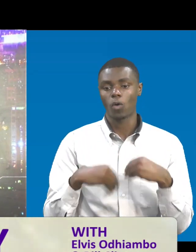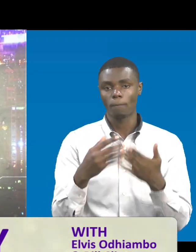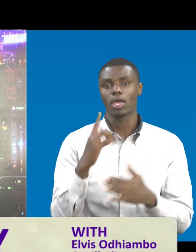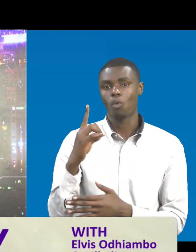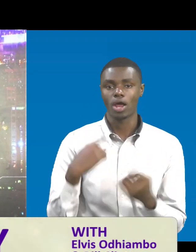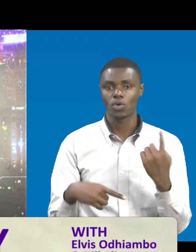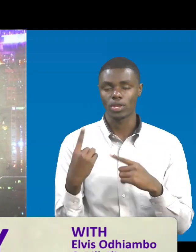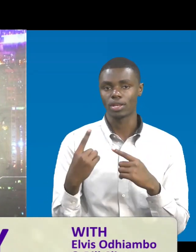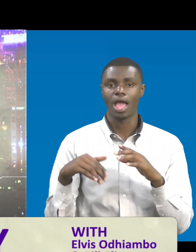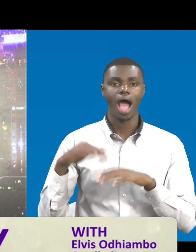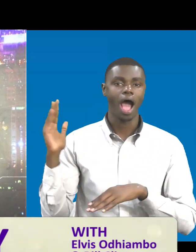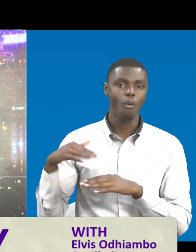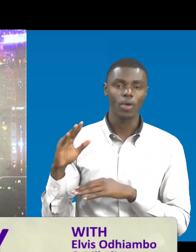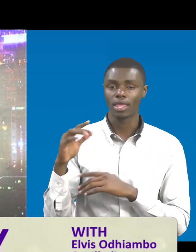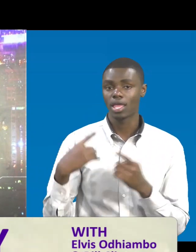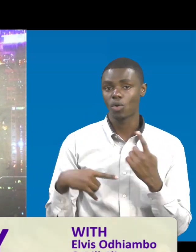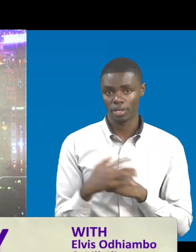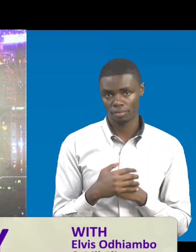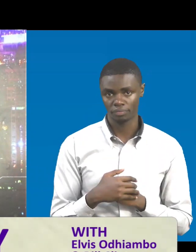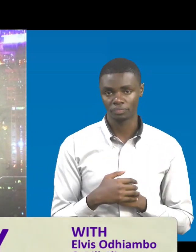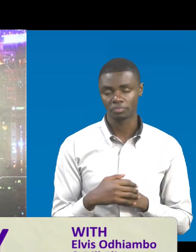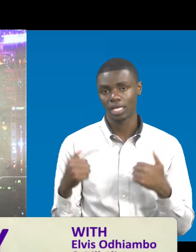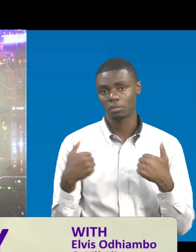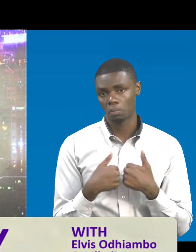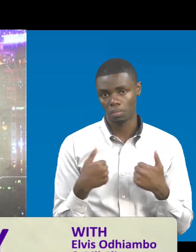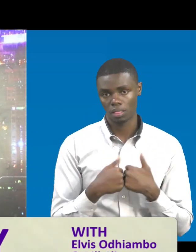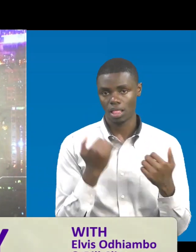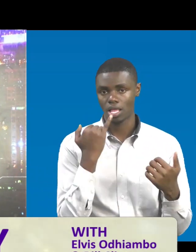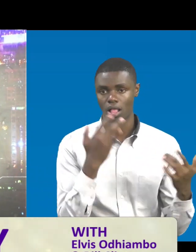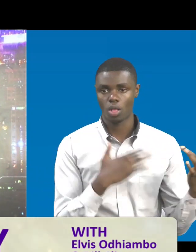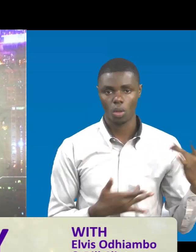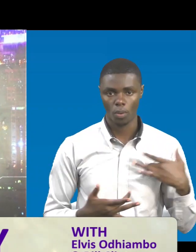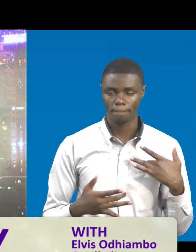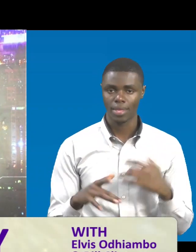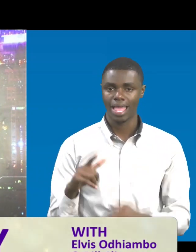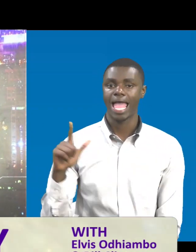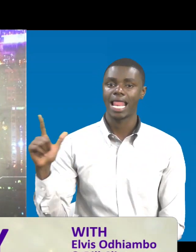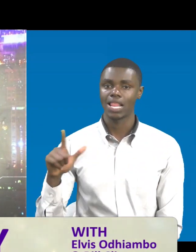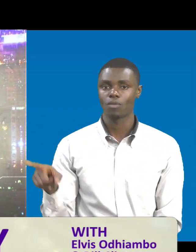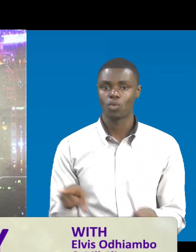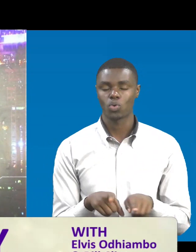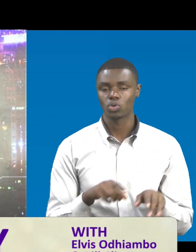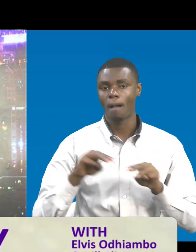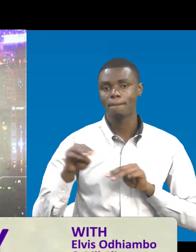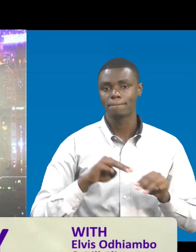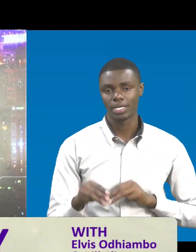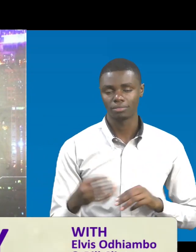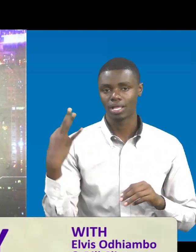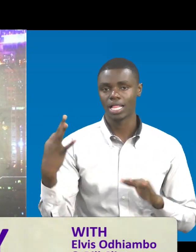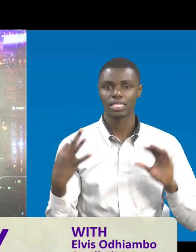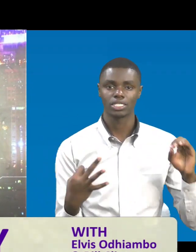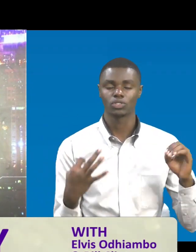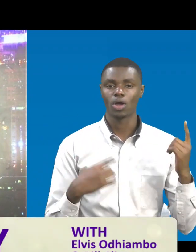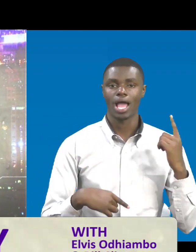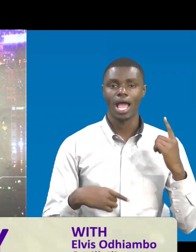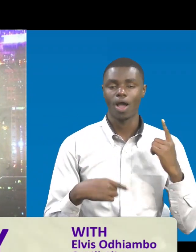1-0 away win, a crucial win as far as the game is concerned. Liverpool also managed to secure a 3-0 win against